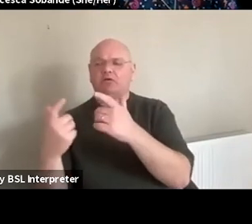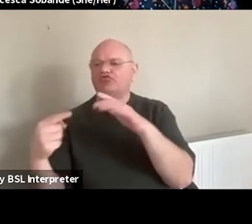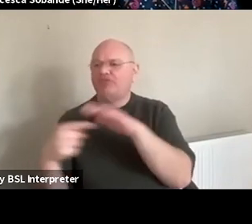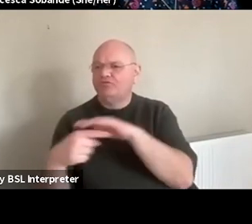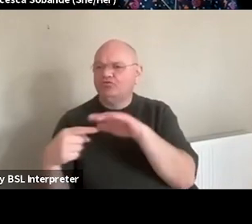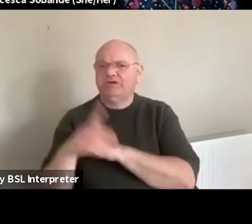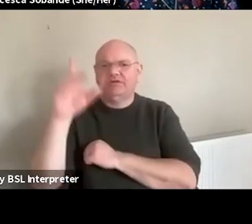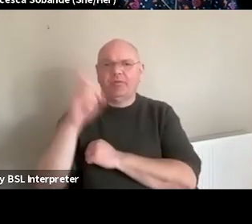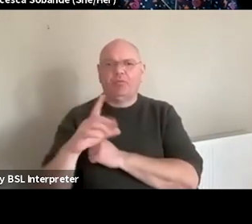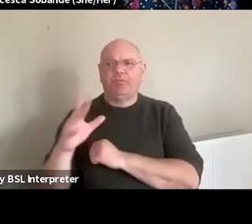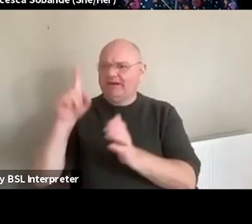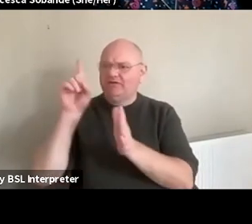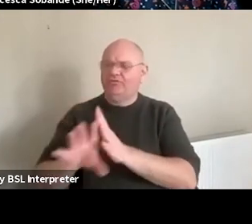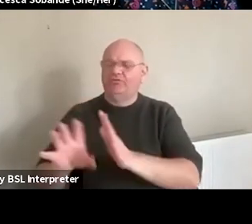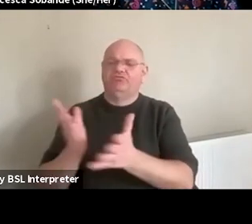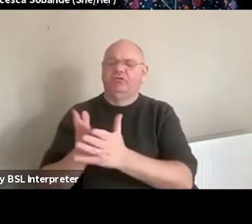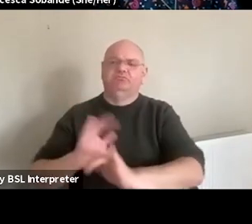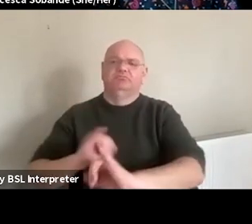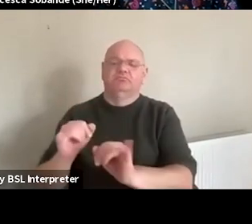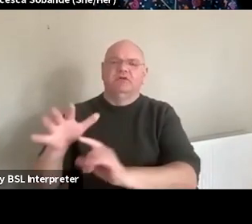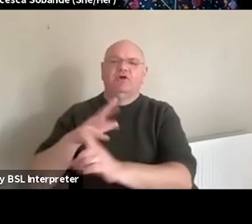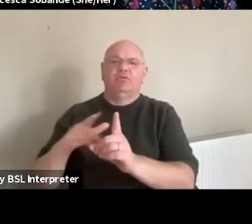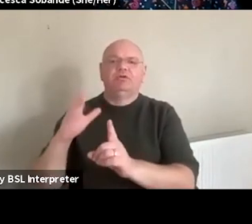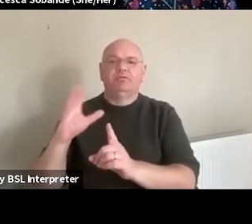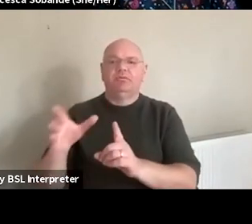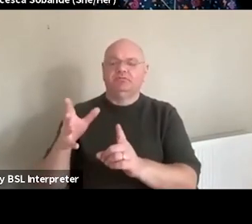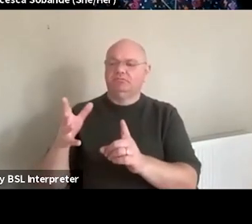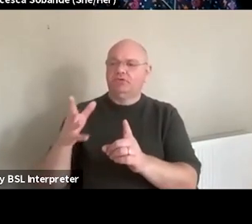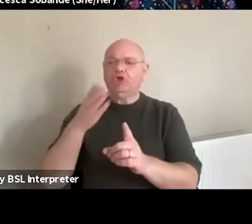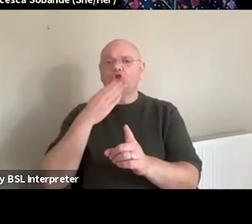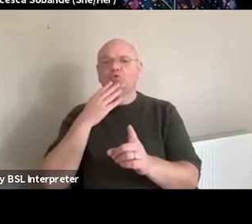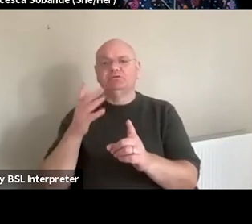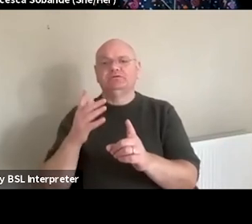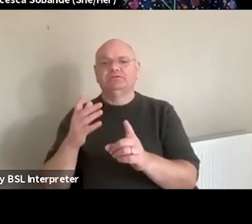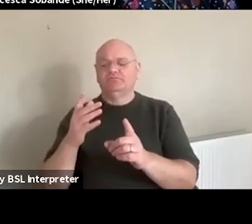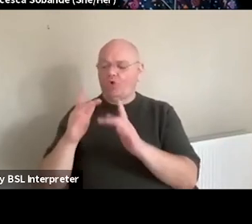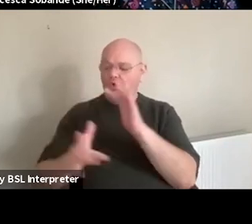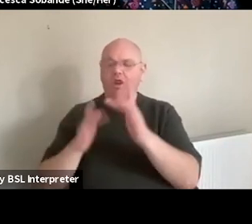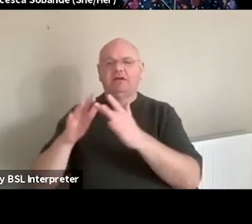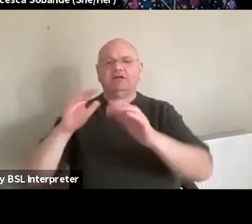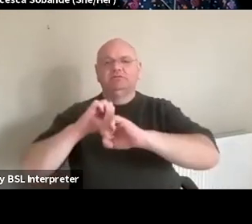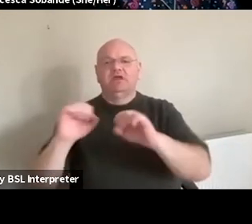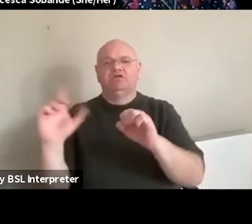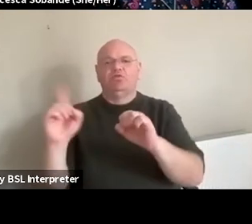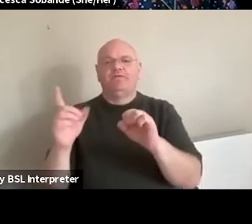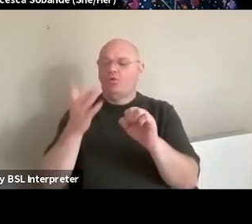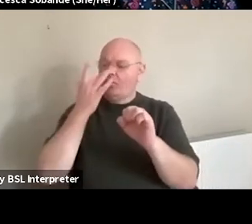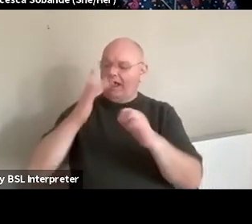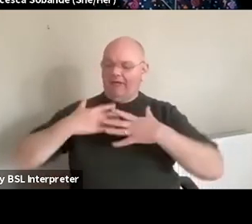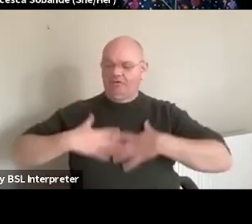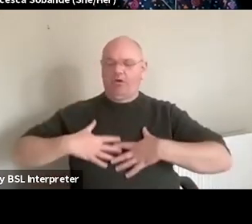environment. And we held them in a space using avatars, so in an online space where they were anonymized, and they